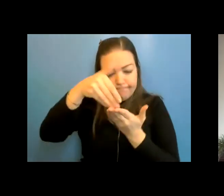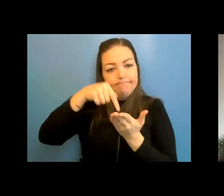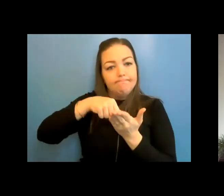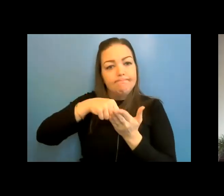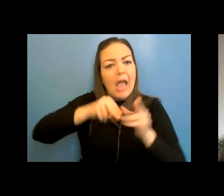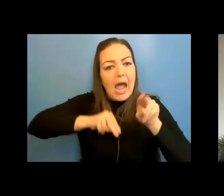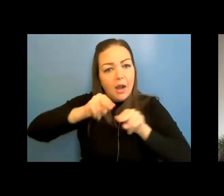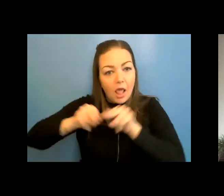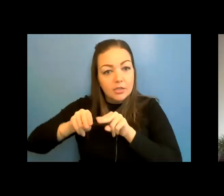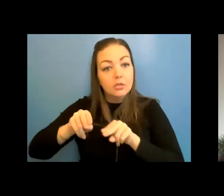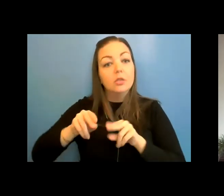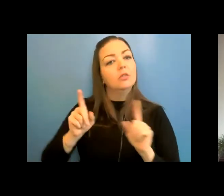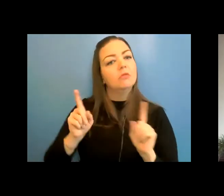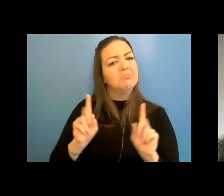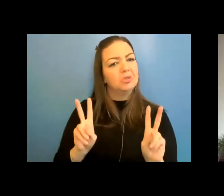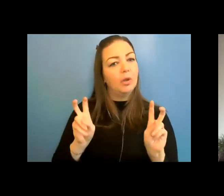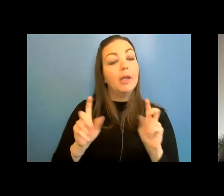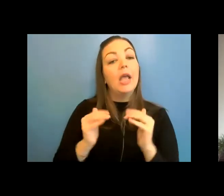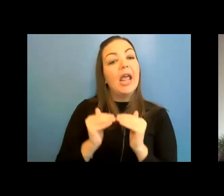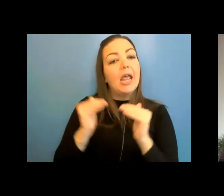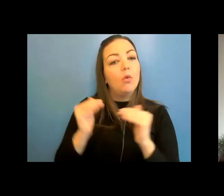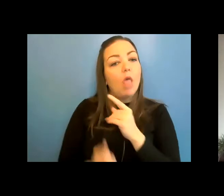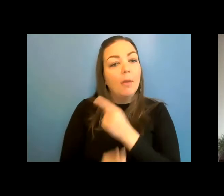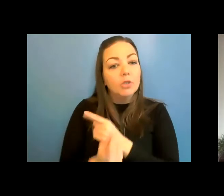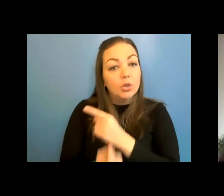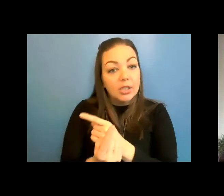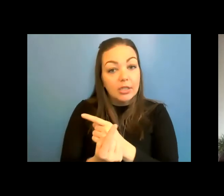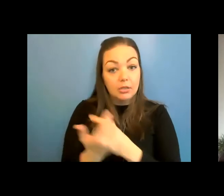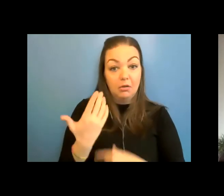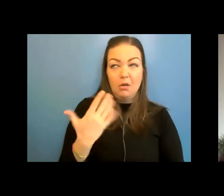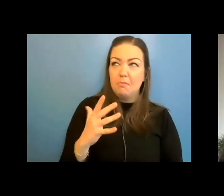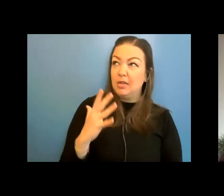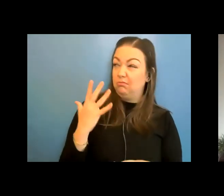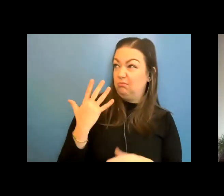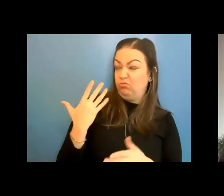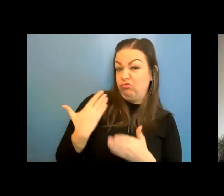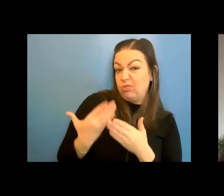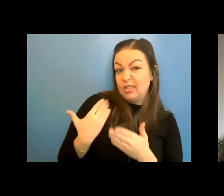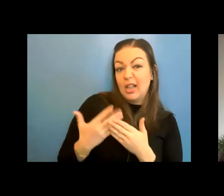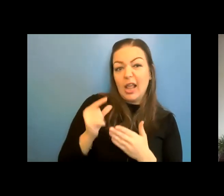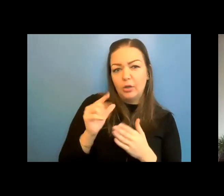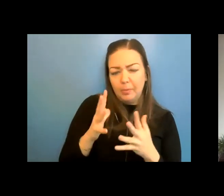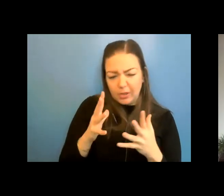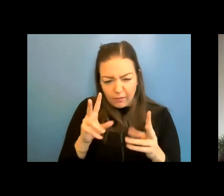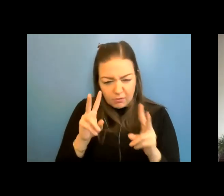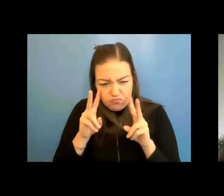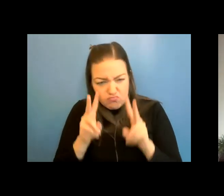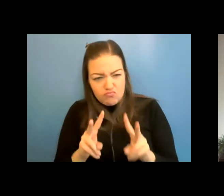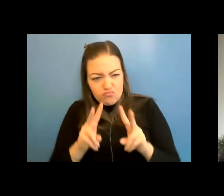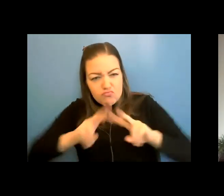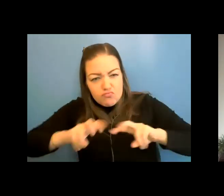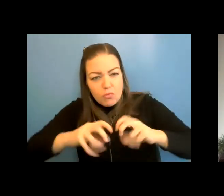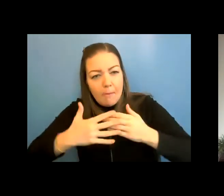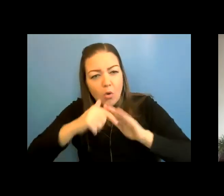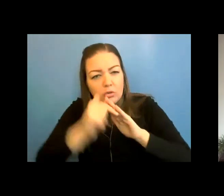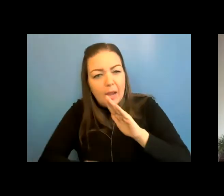our equal opportunities form. So we did a bit of an overhaul of this in the last year. And that began based on some conversations Joe